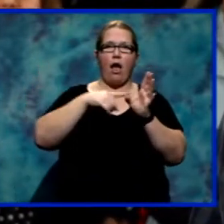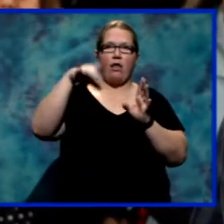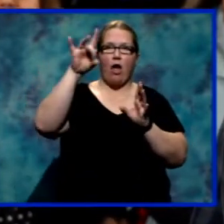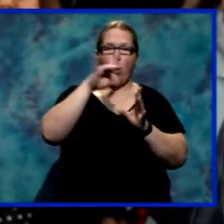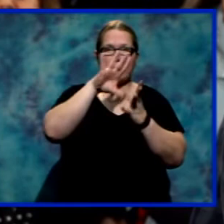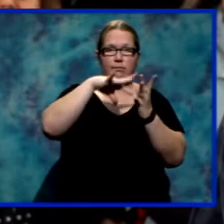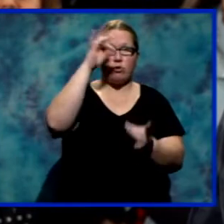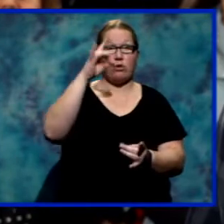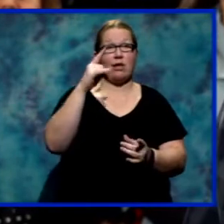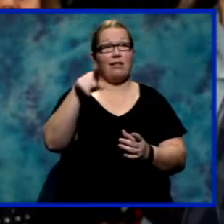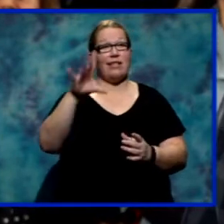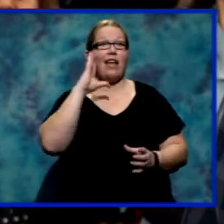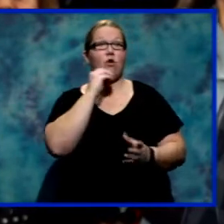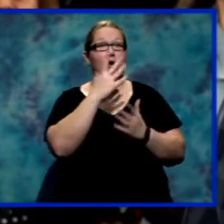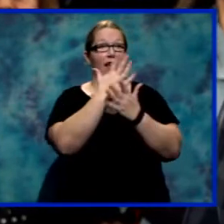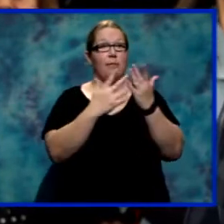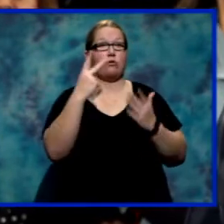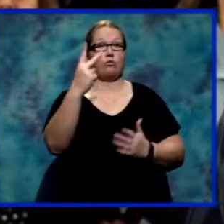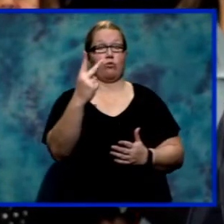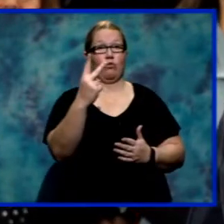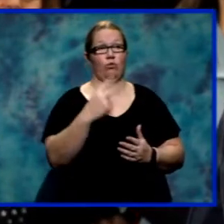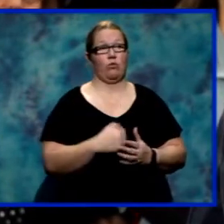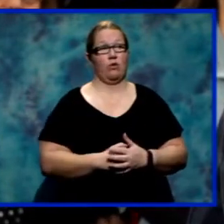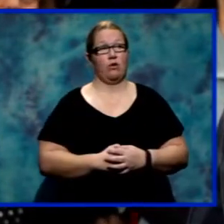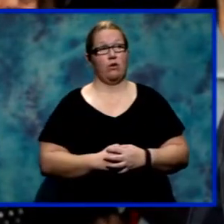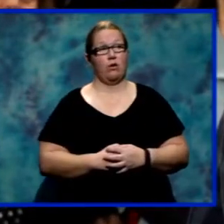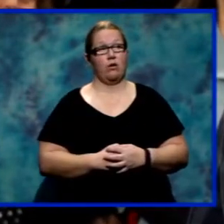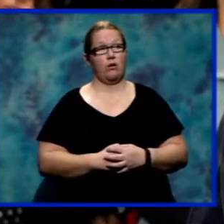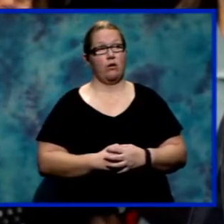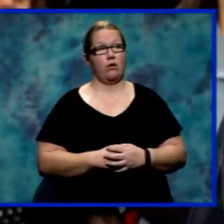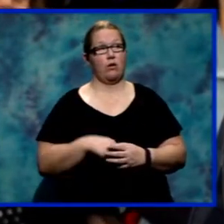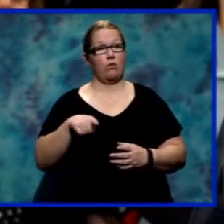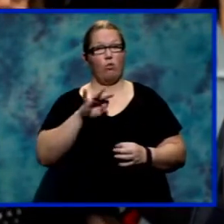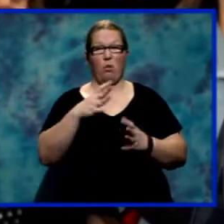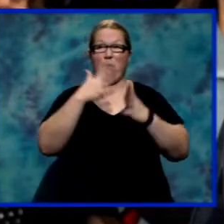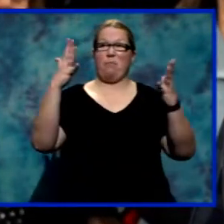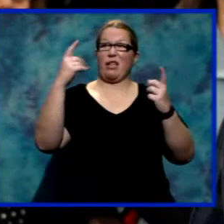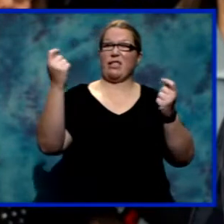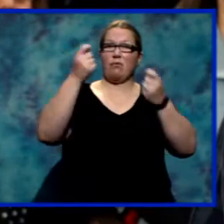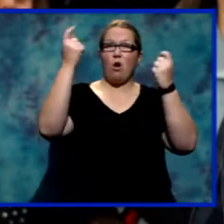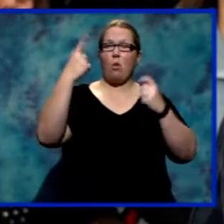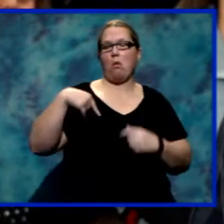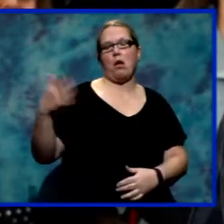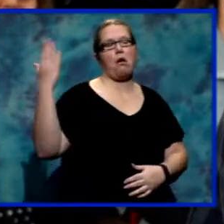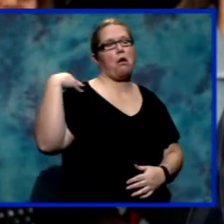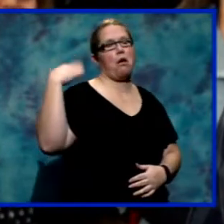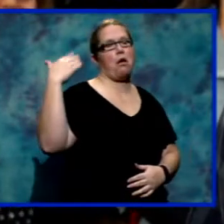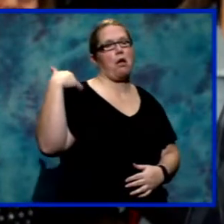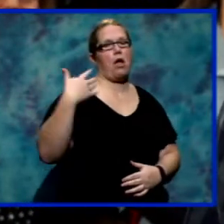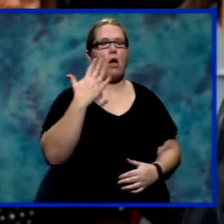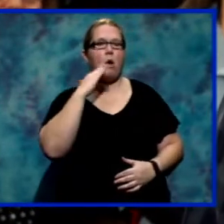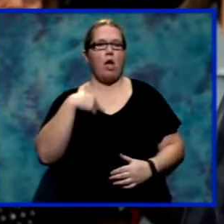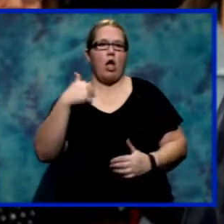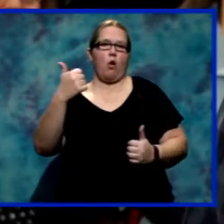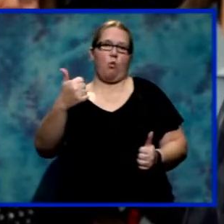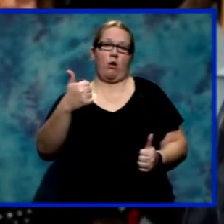2:30, this is not going to be a huge shindig where we pat ourselves on the back and say how